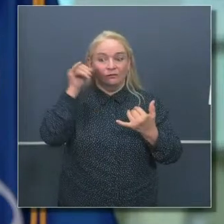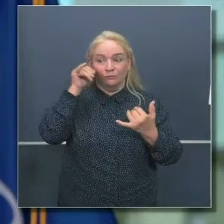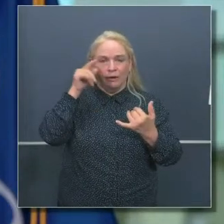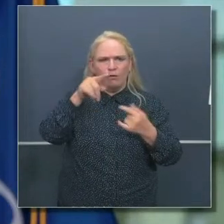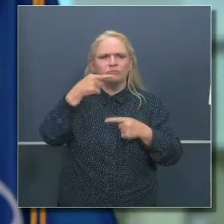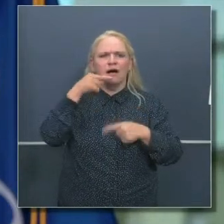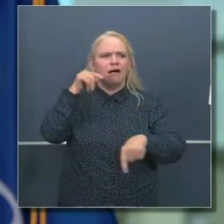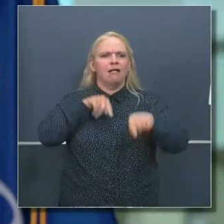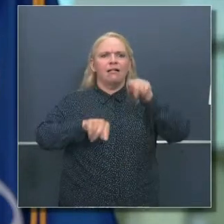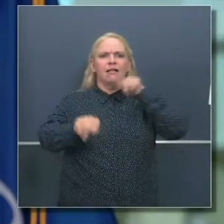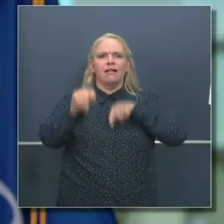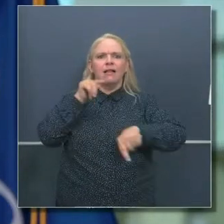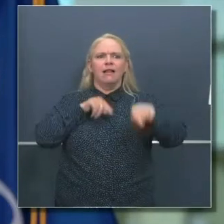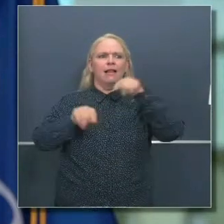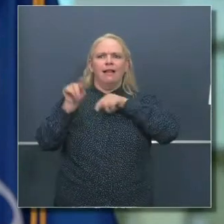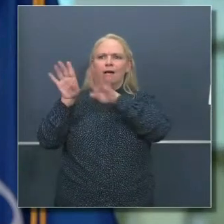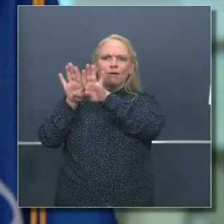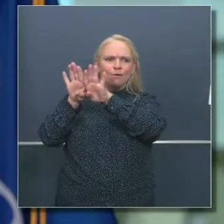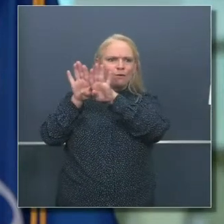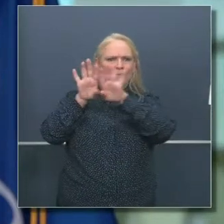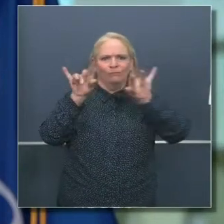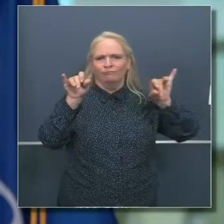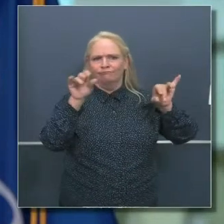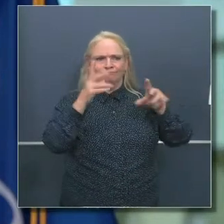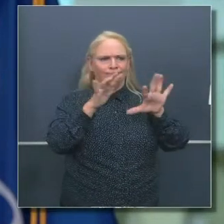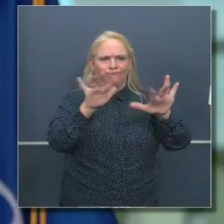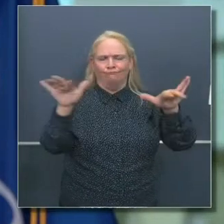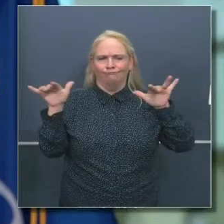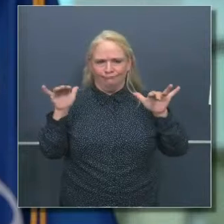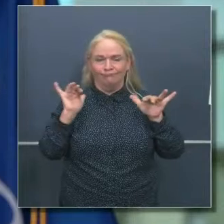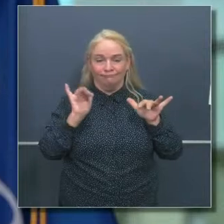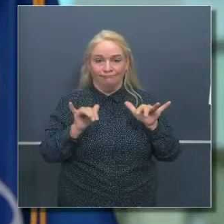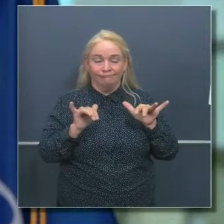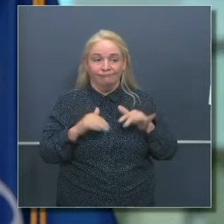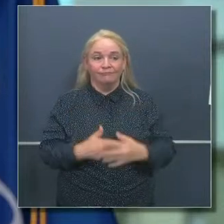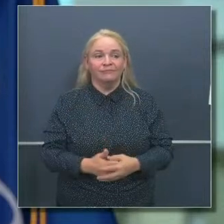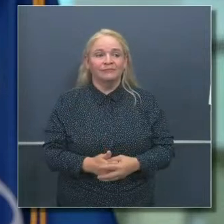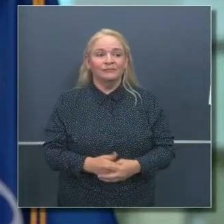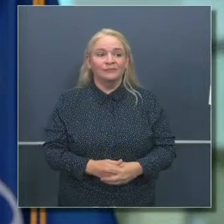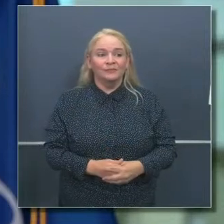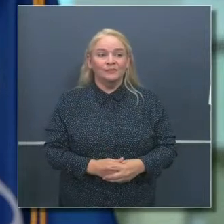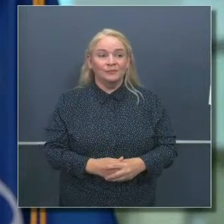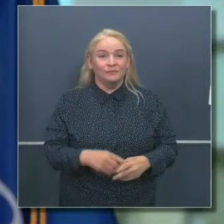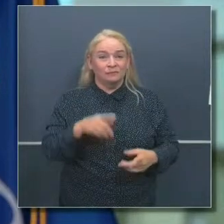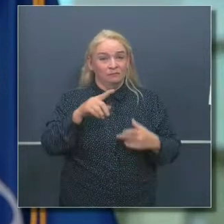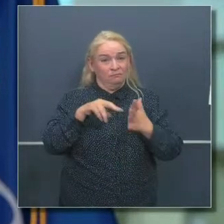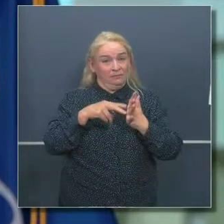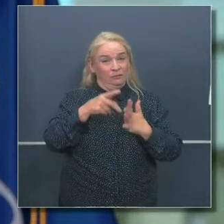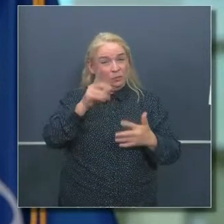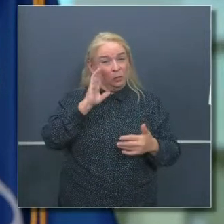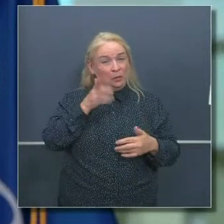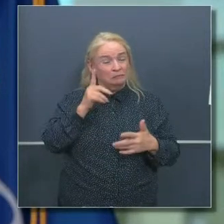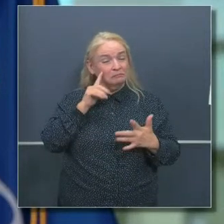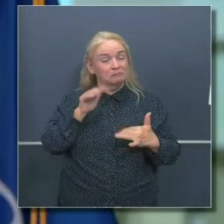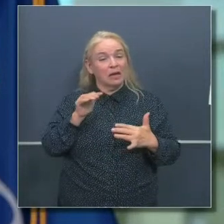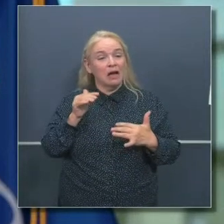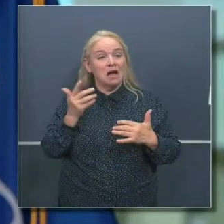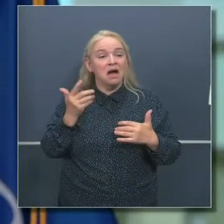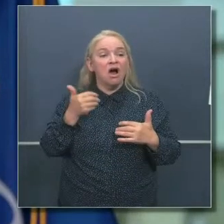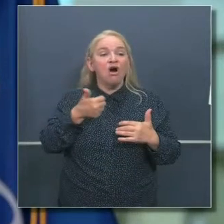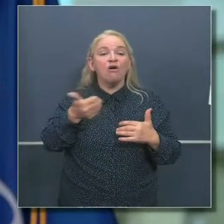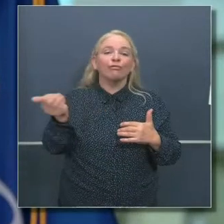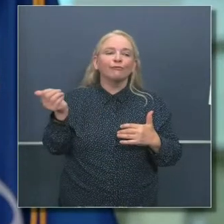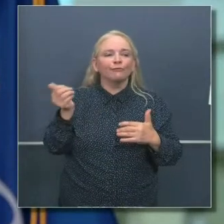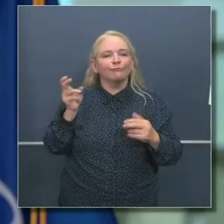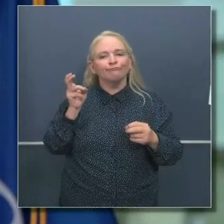approach so far that's going to inform any changes to how those counties reopen